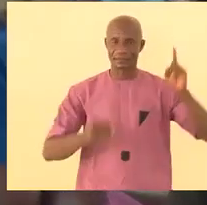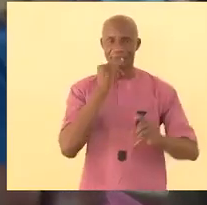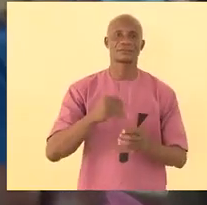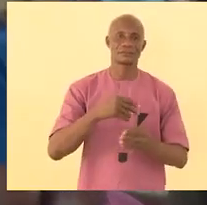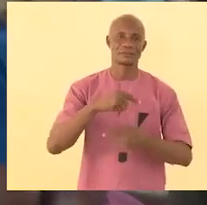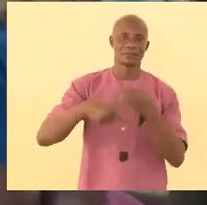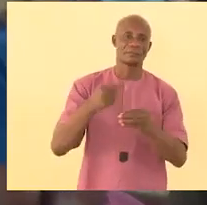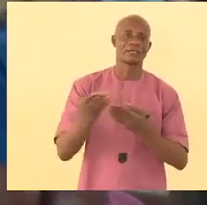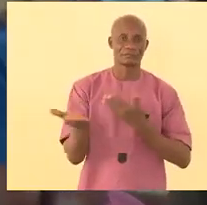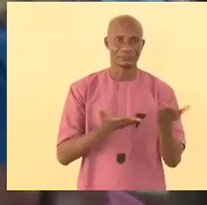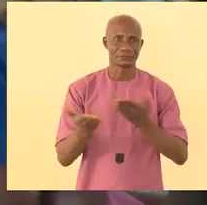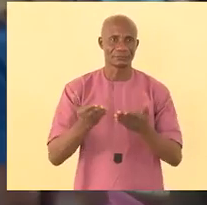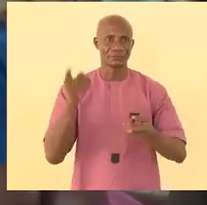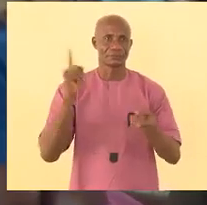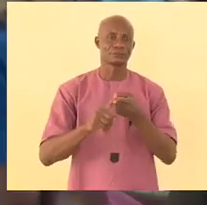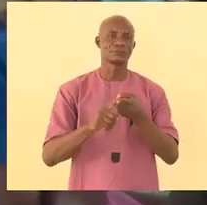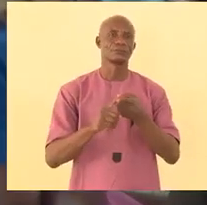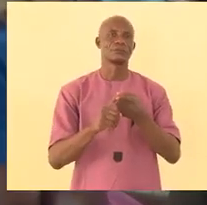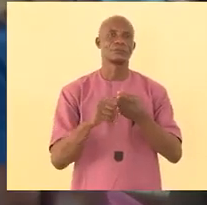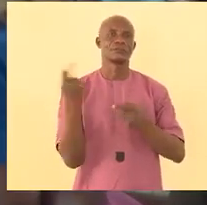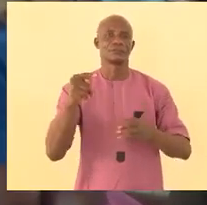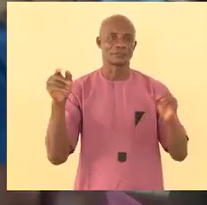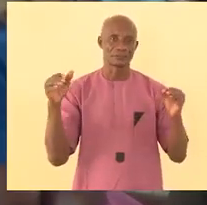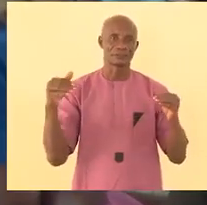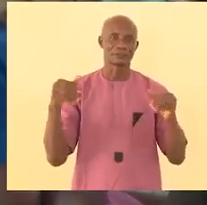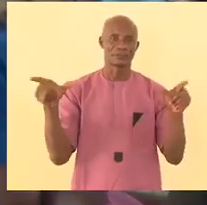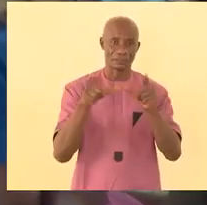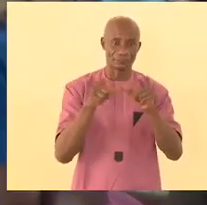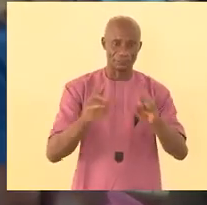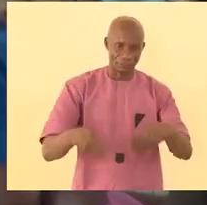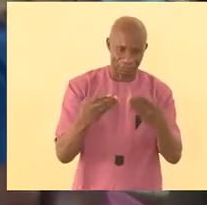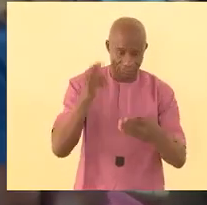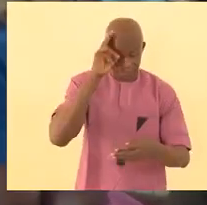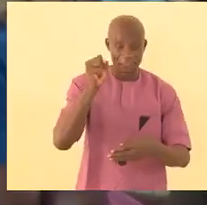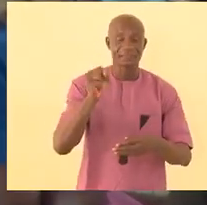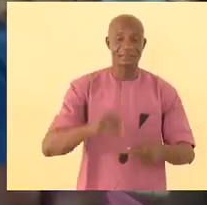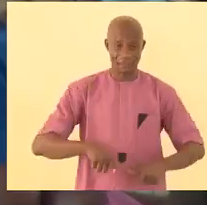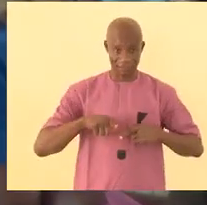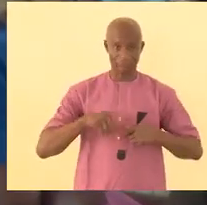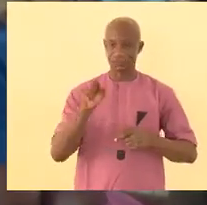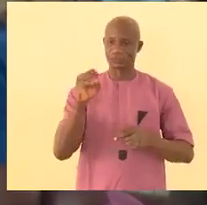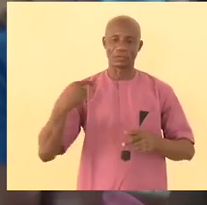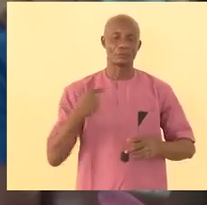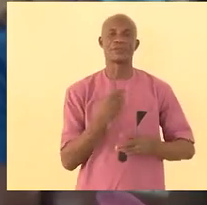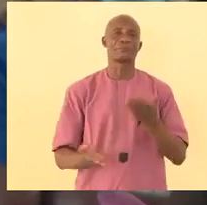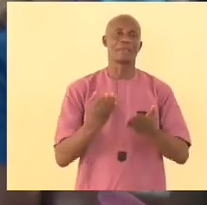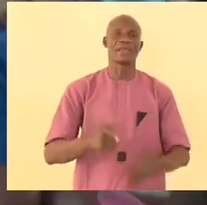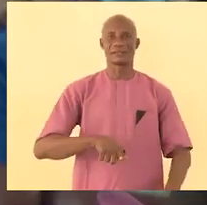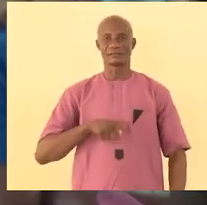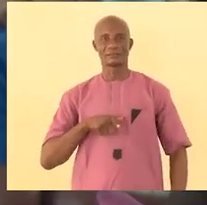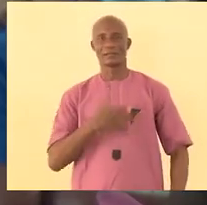about service. Service to the extent of giving his life so that we may